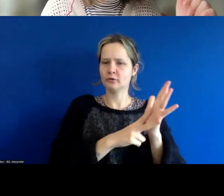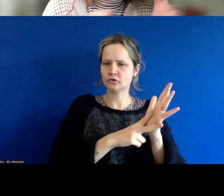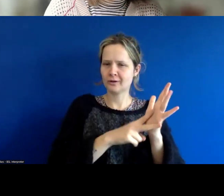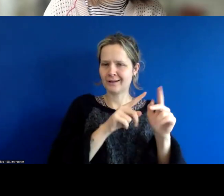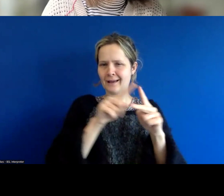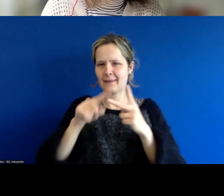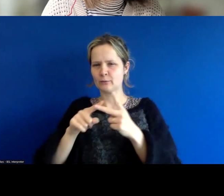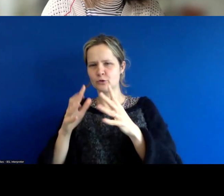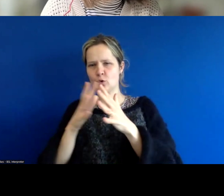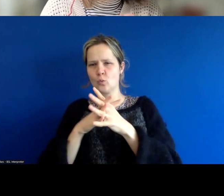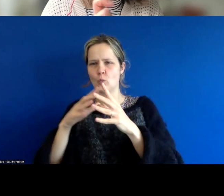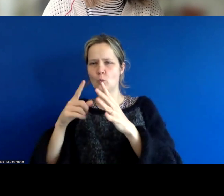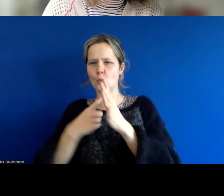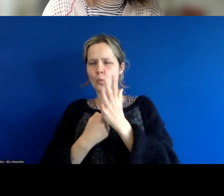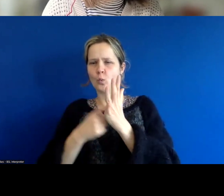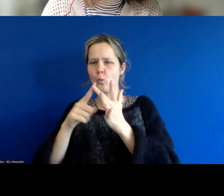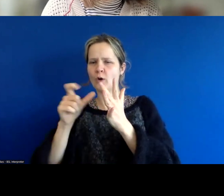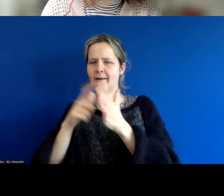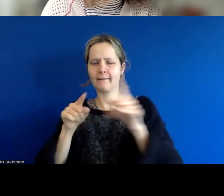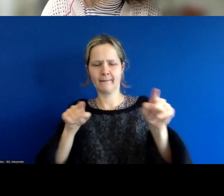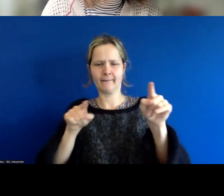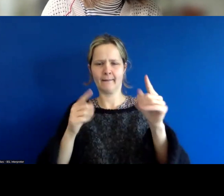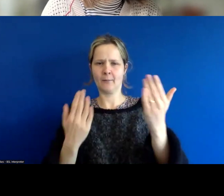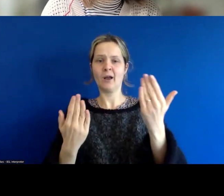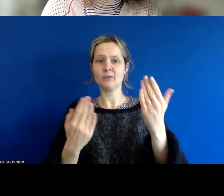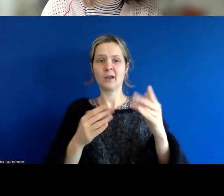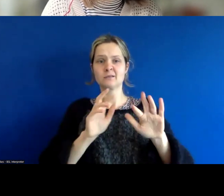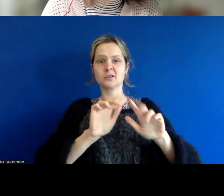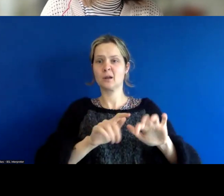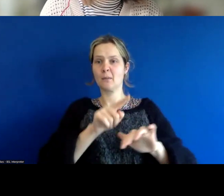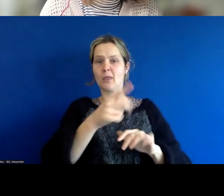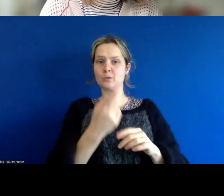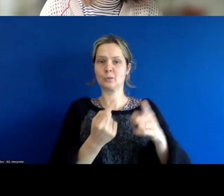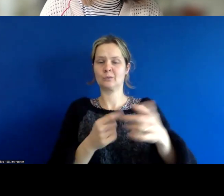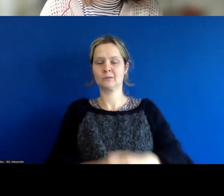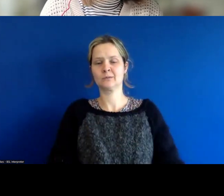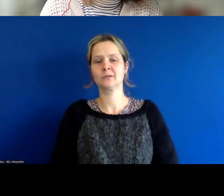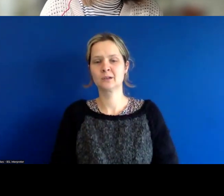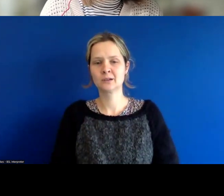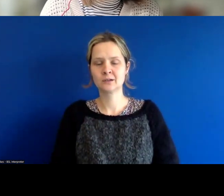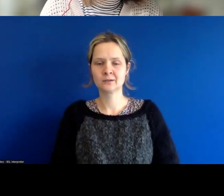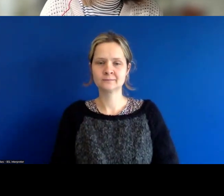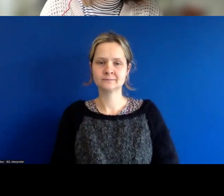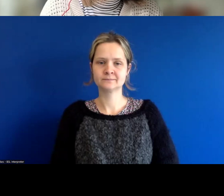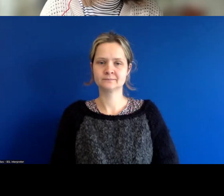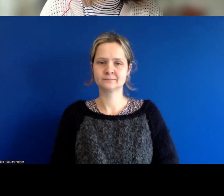underneath. You can then populate that into a report and pull a report off for Coventry instead.